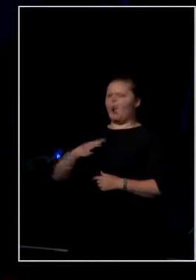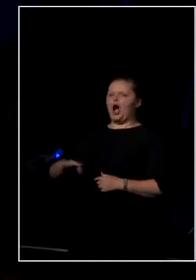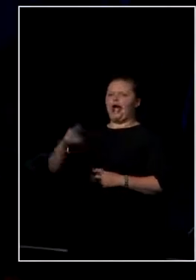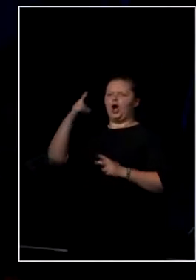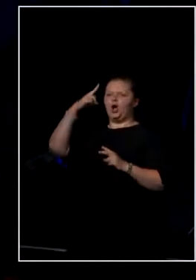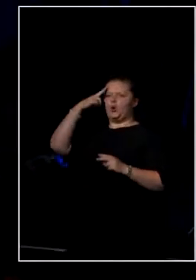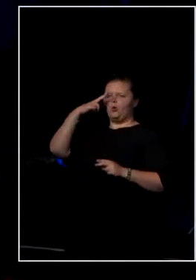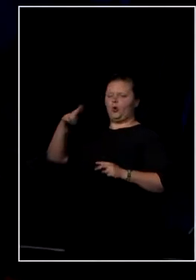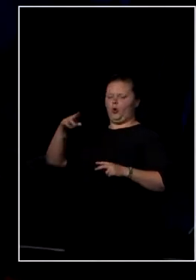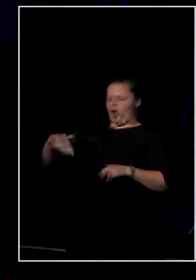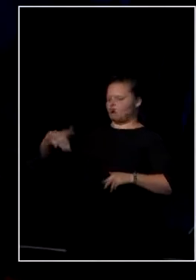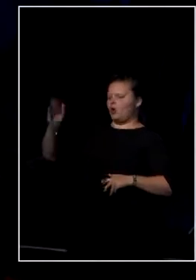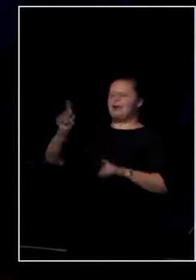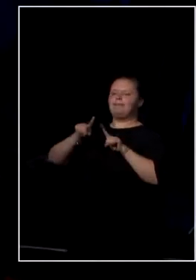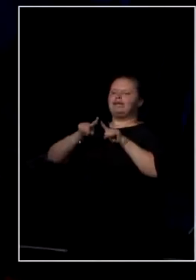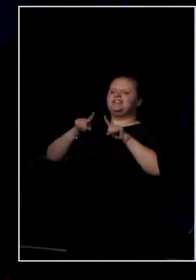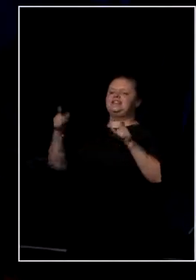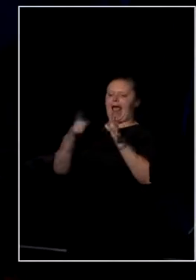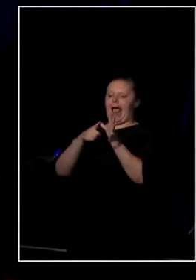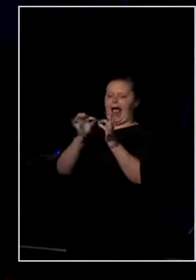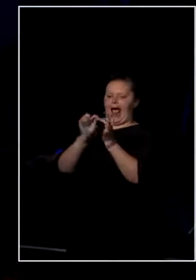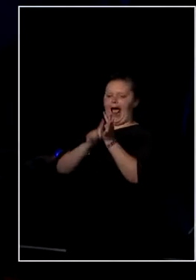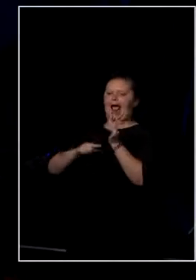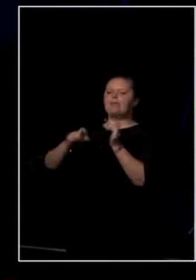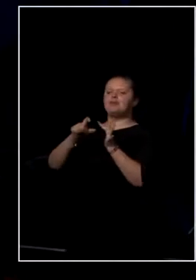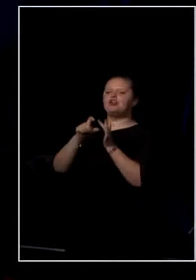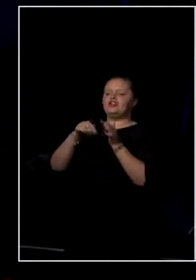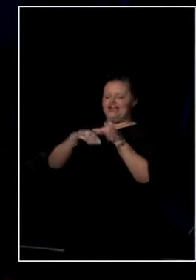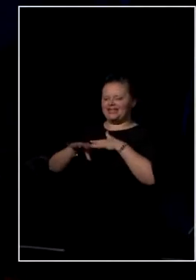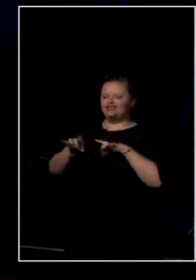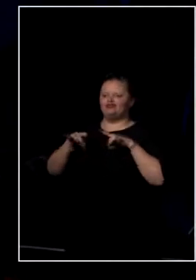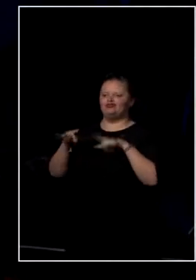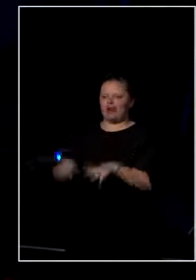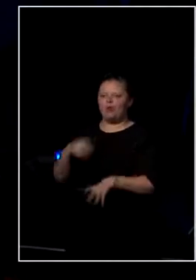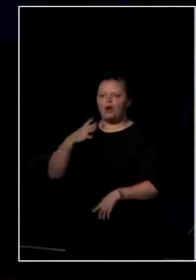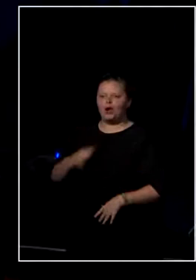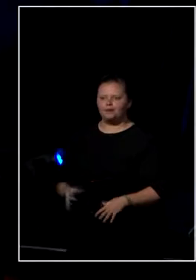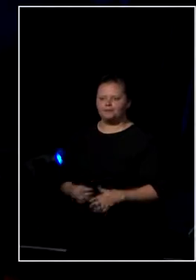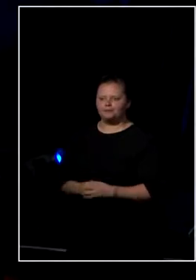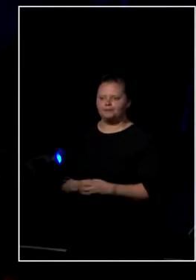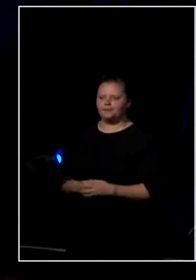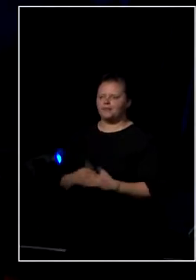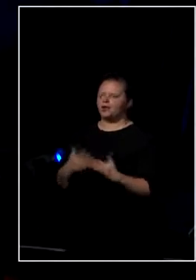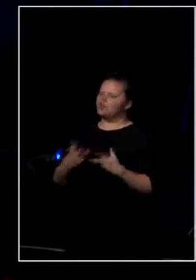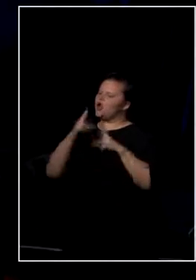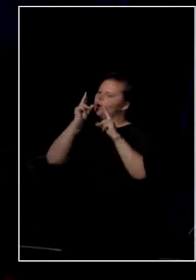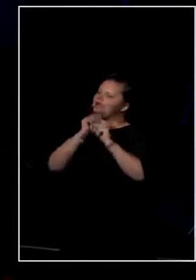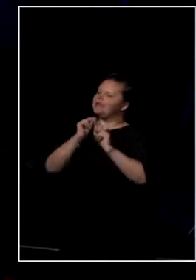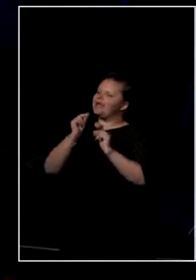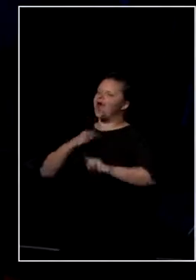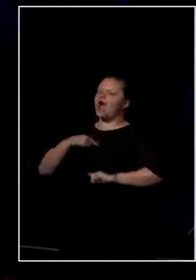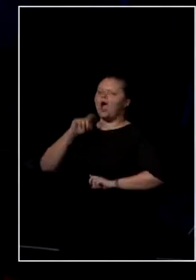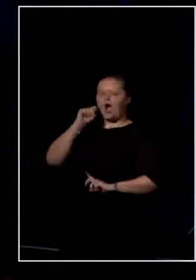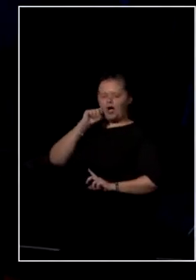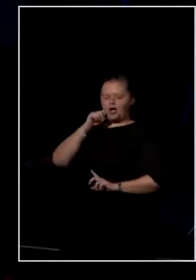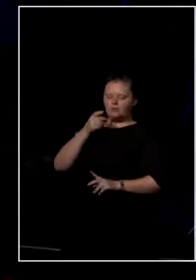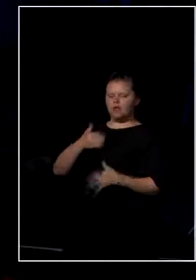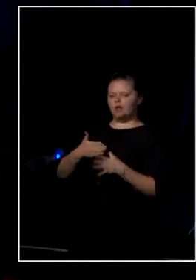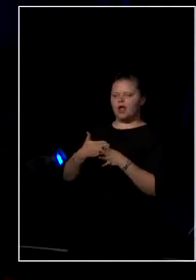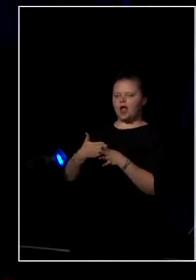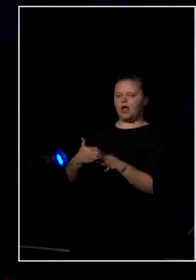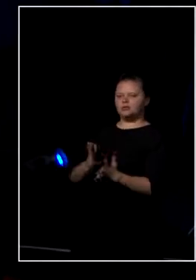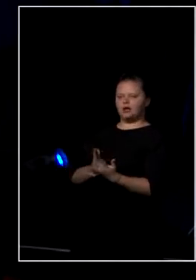called Growing Up Differently Abled in Australia? Okay. Well, Speaker, I will cordially answer by